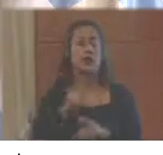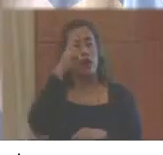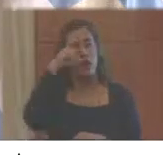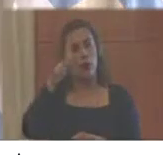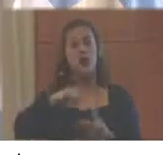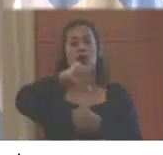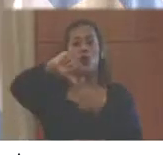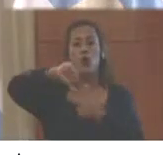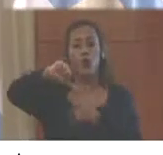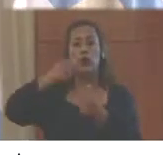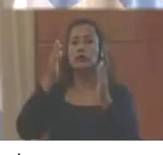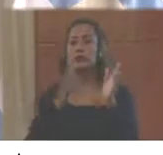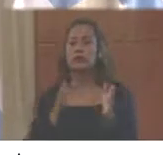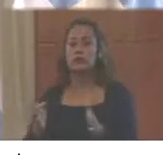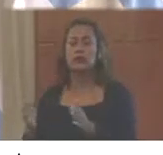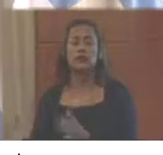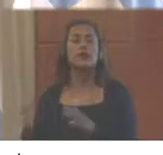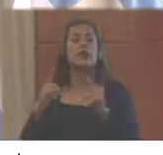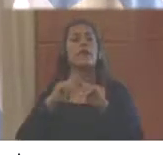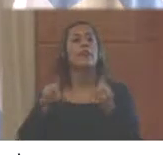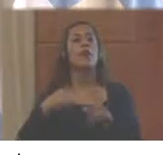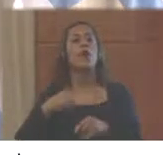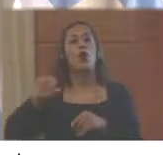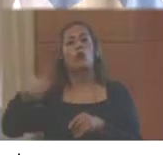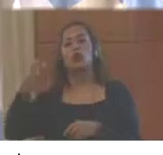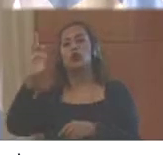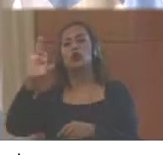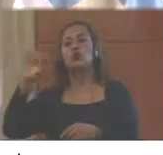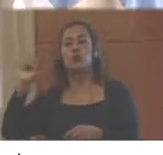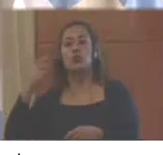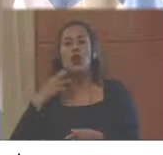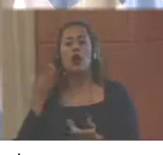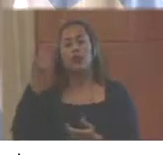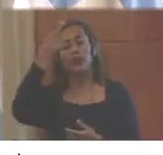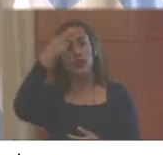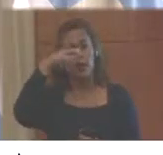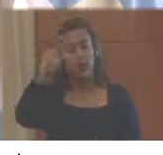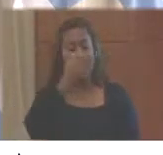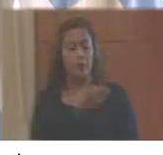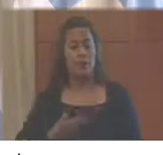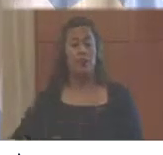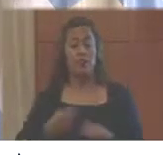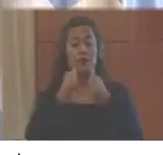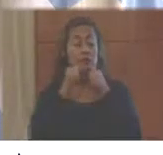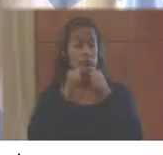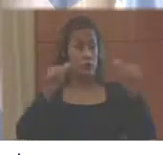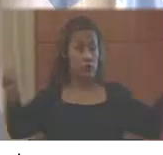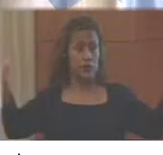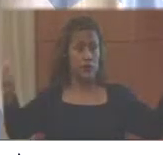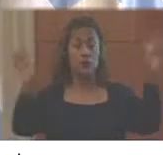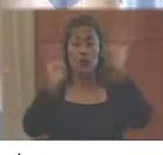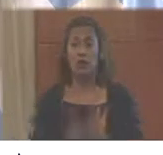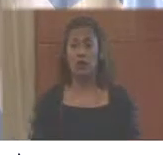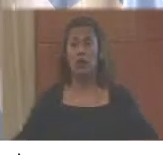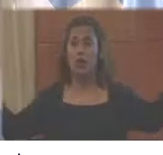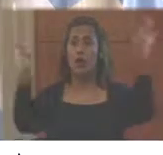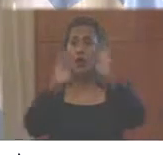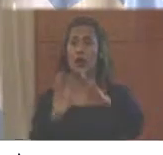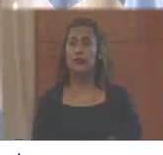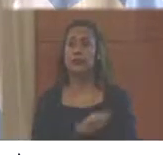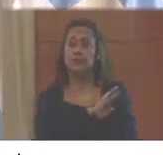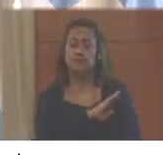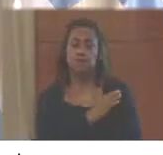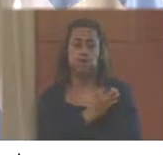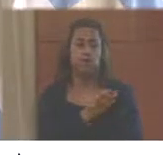summit between Mexico and the community of the Caribbean, the Mexican president announced that it was important